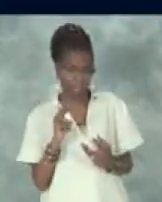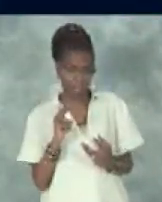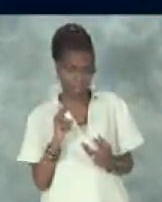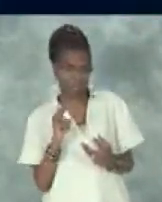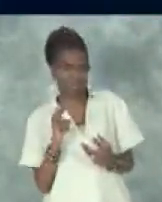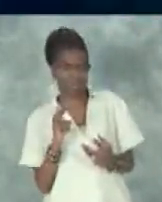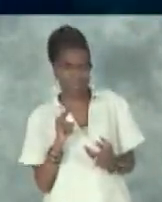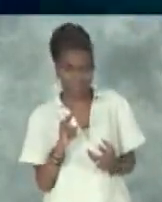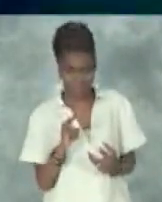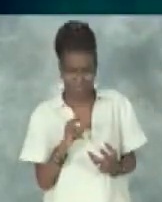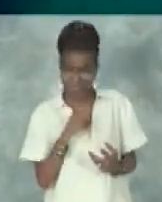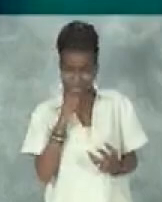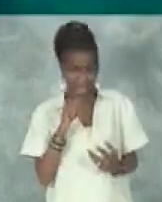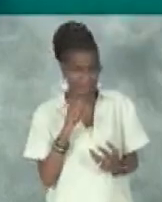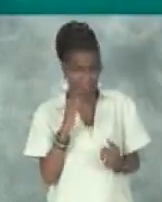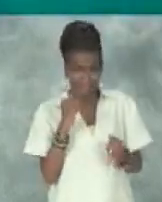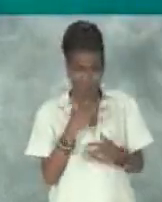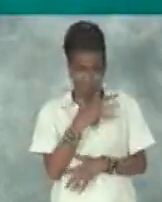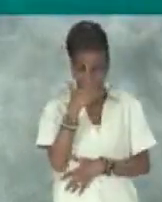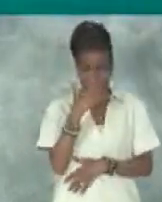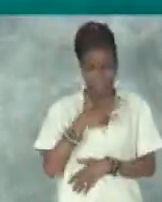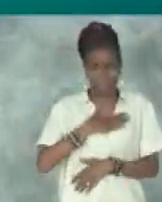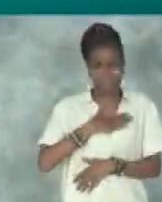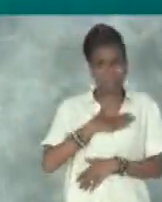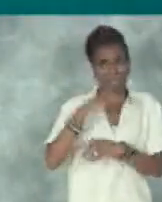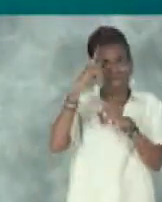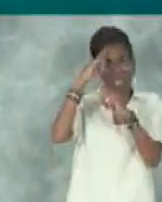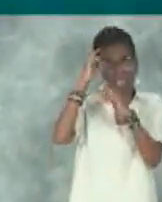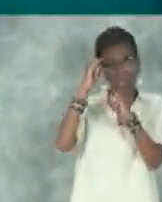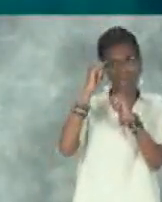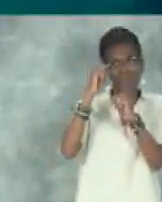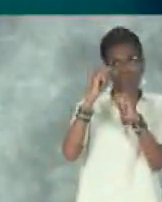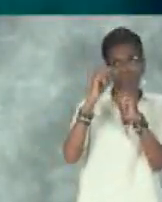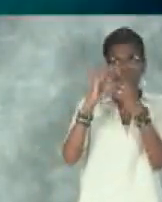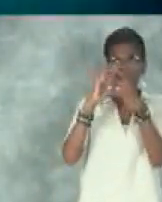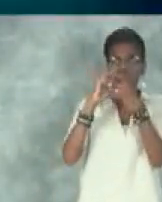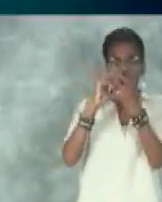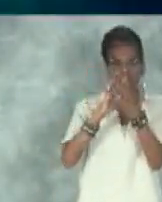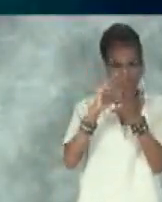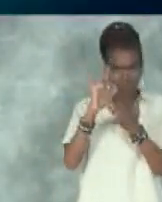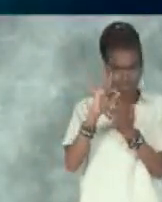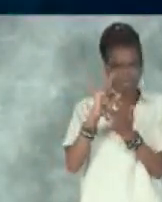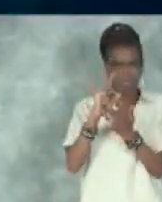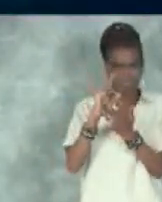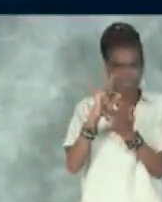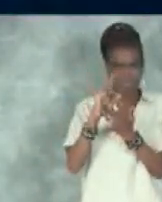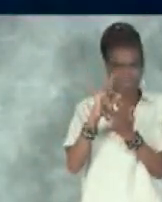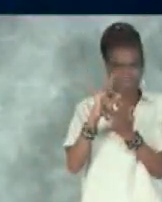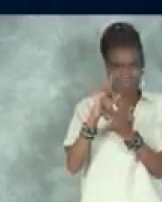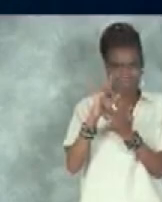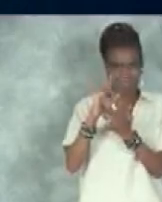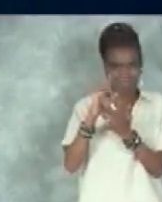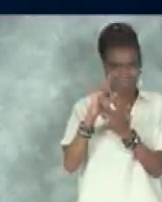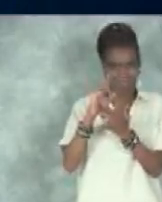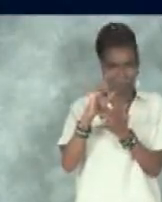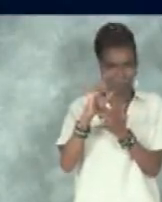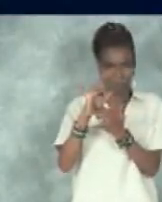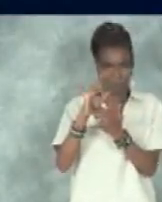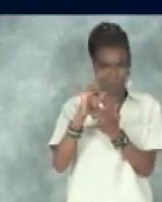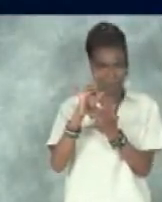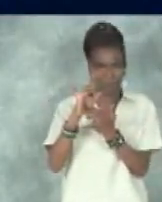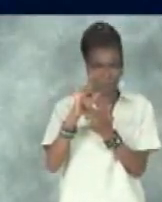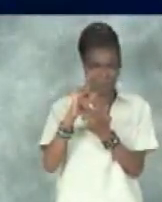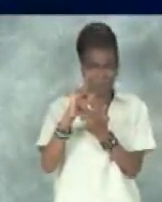more time is because my hope is in Jesus. My hope is in something I can